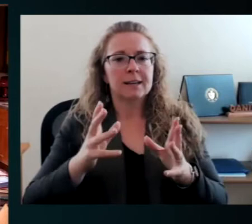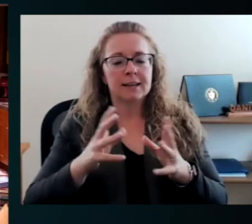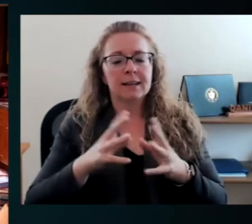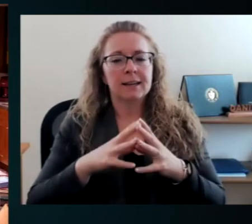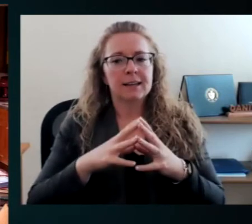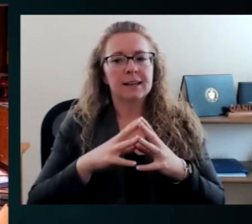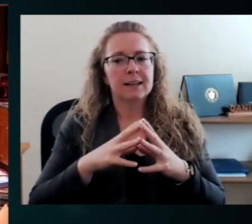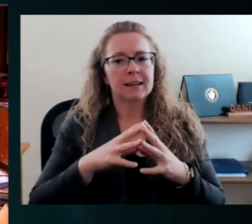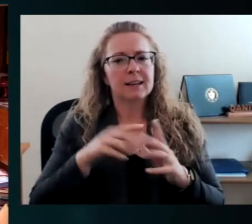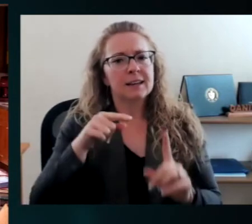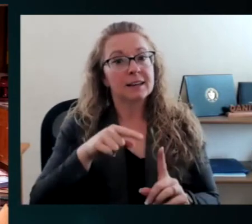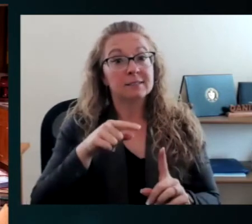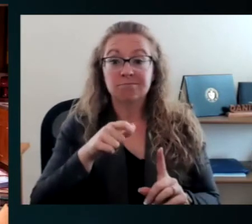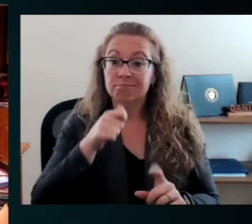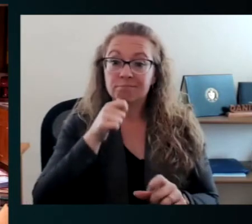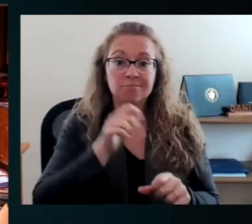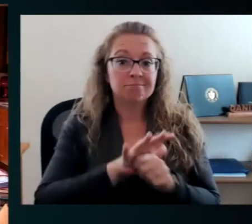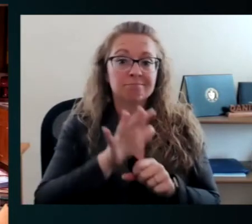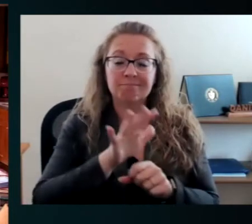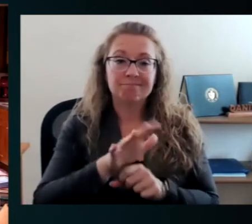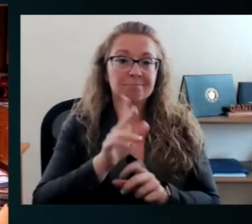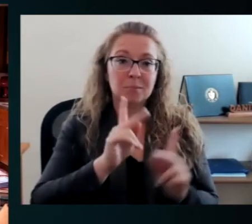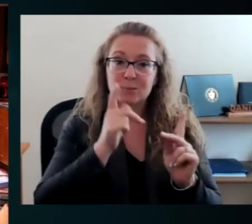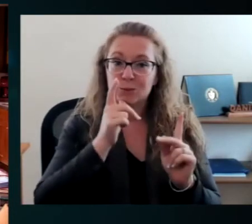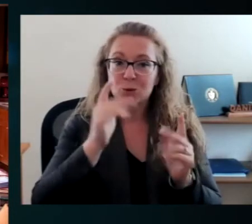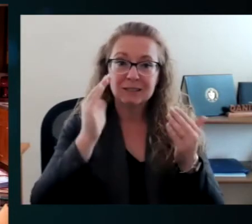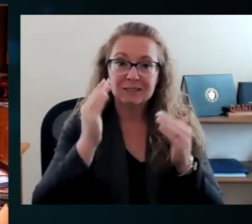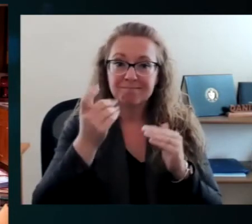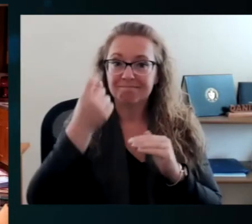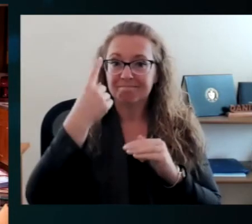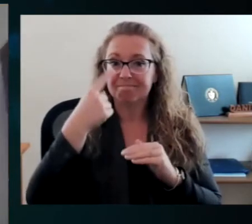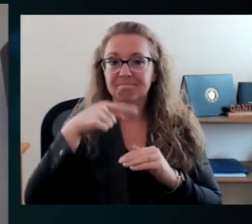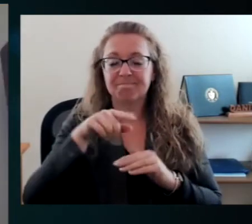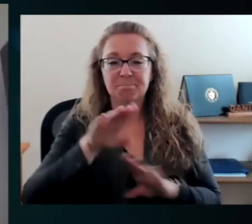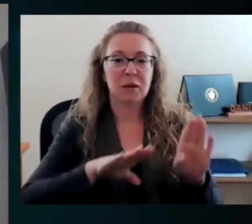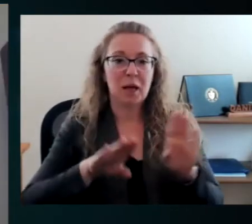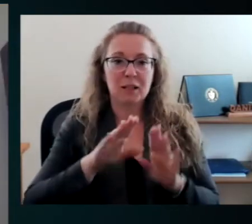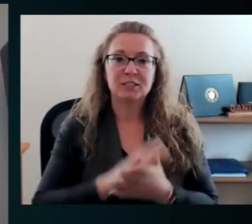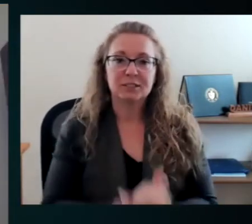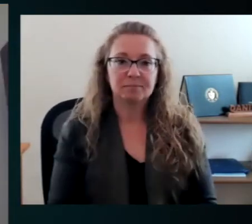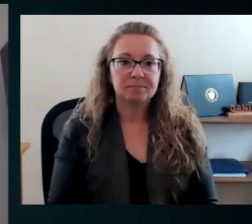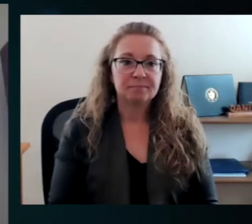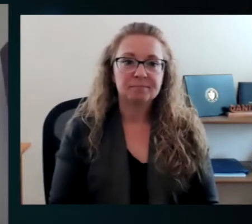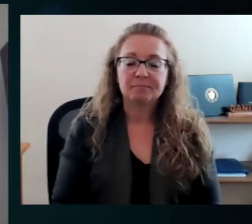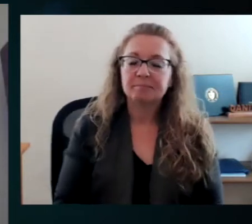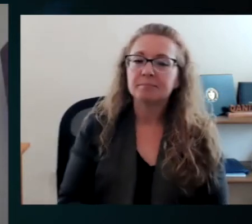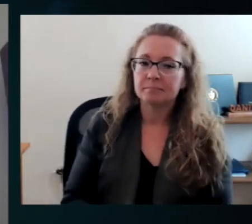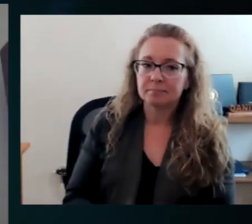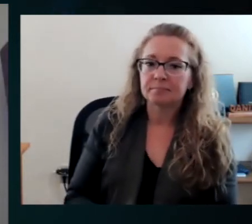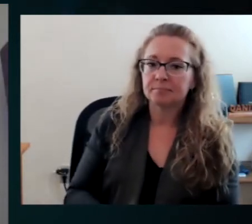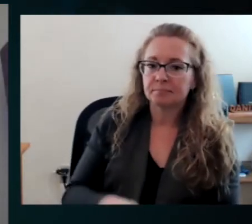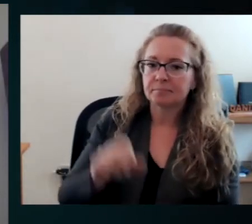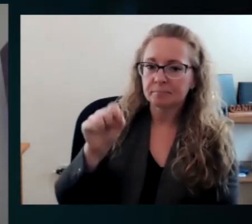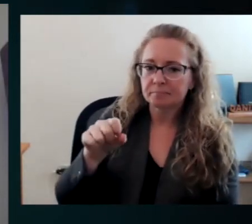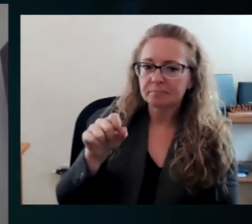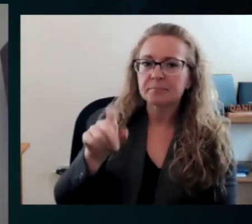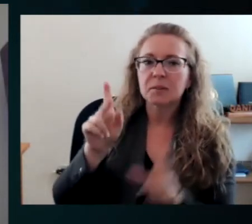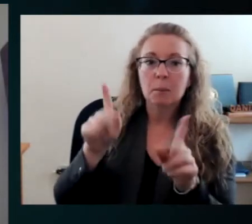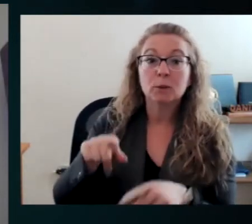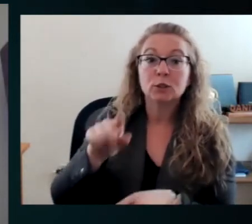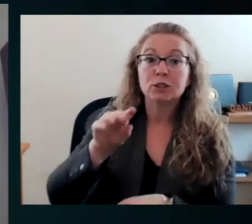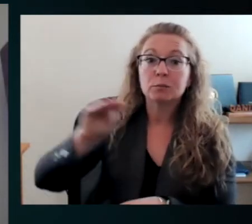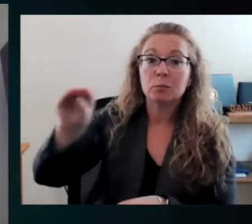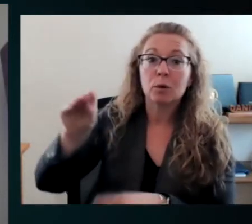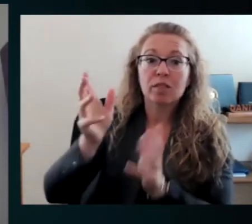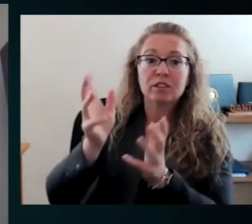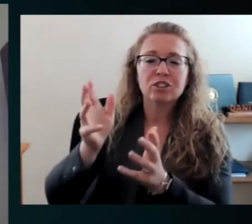sorely lacking of the complexities of nature. Yeah, Kata has posted an excellent resource for